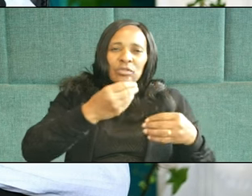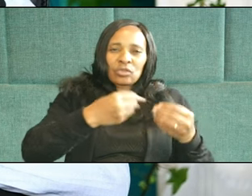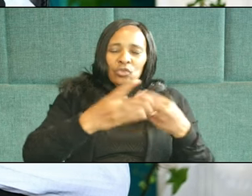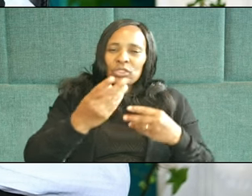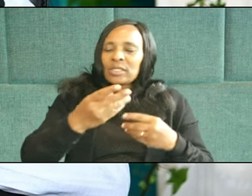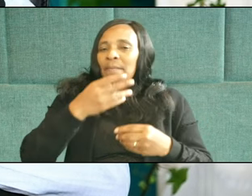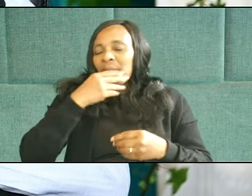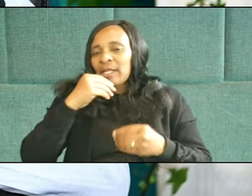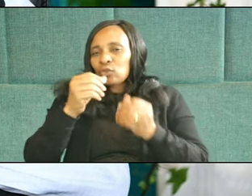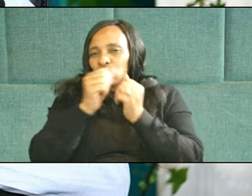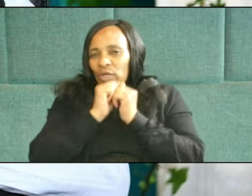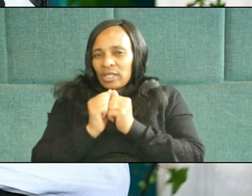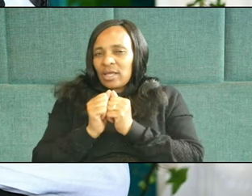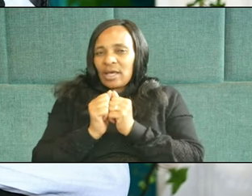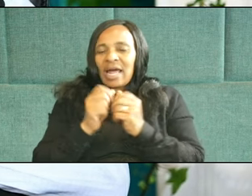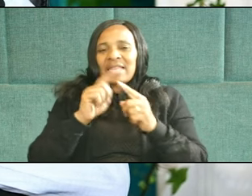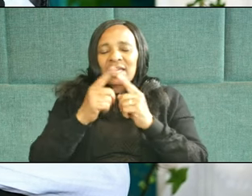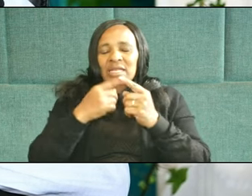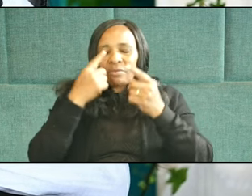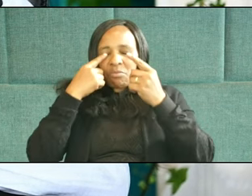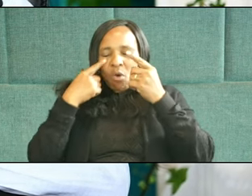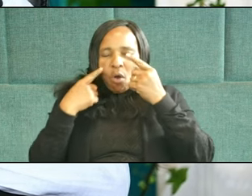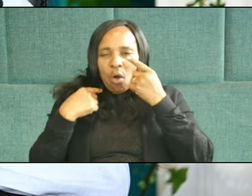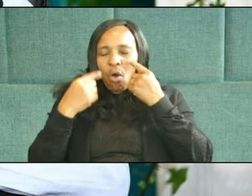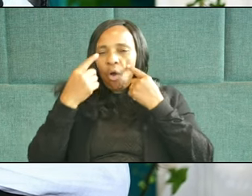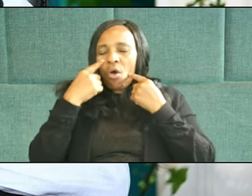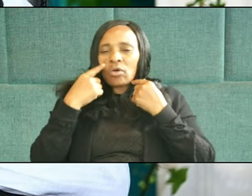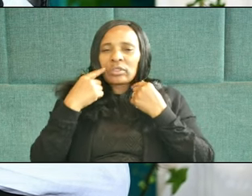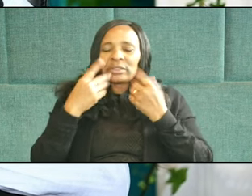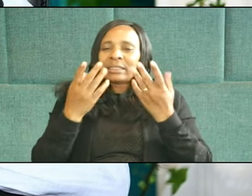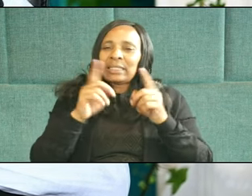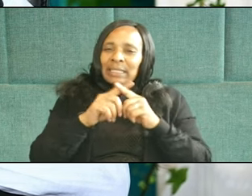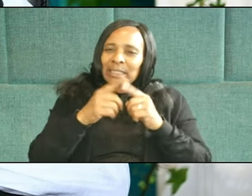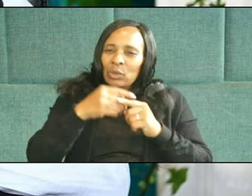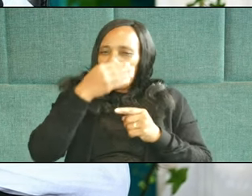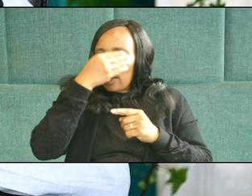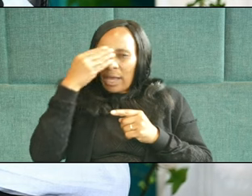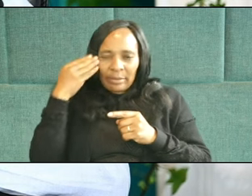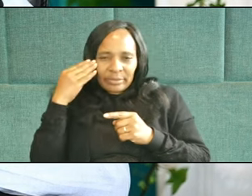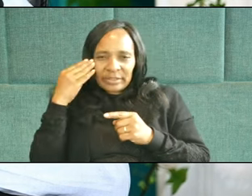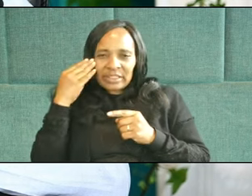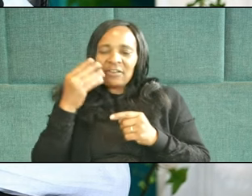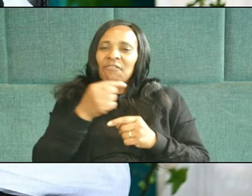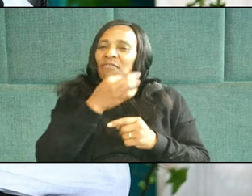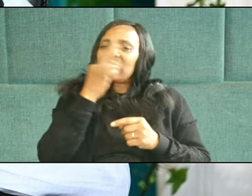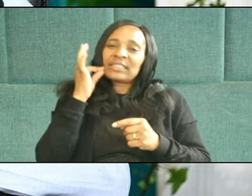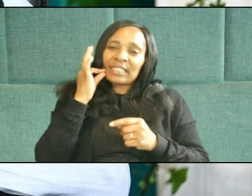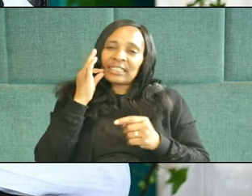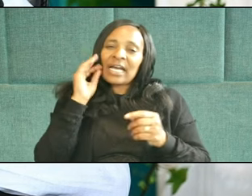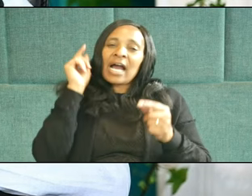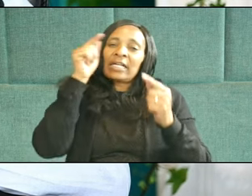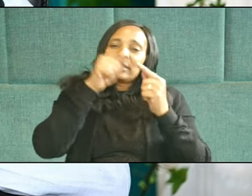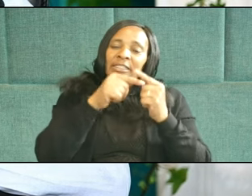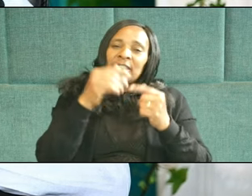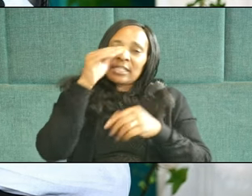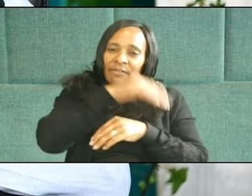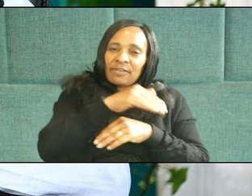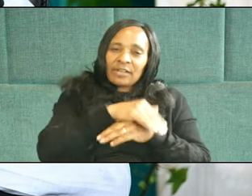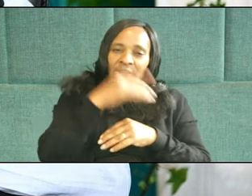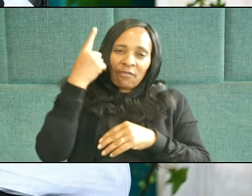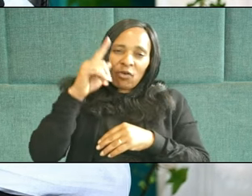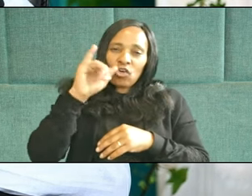were with him. And they mourned and wept and fasted until evening for Saul and for Jonathan his